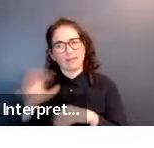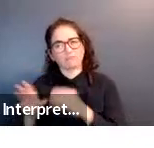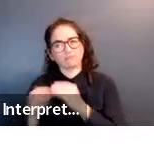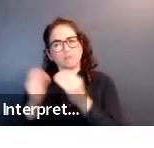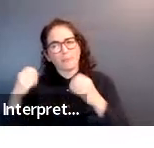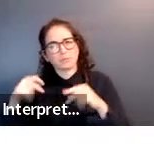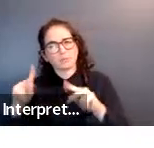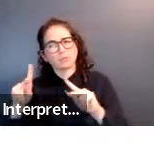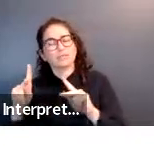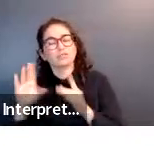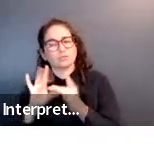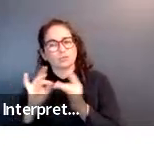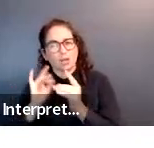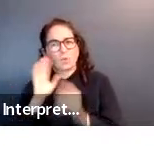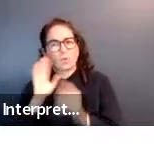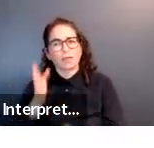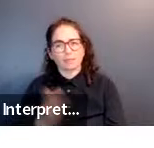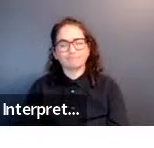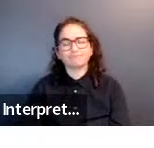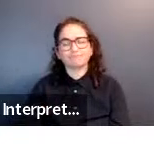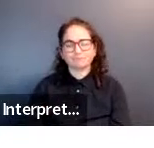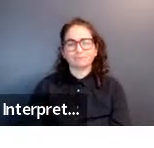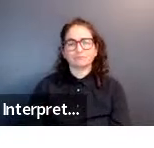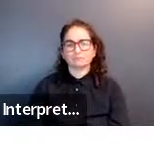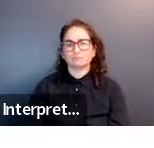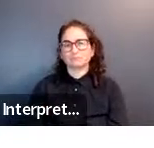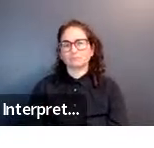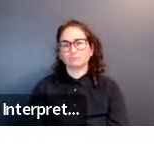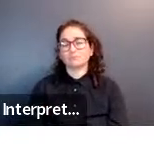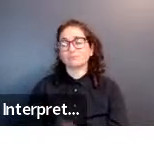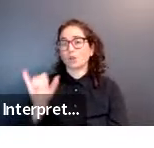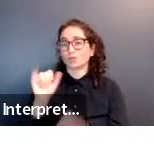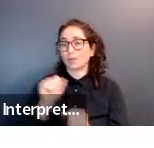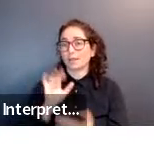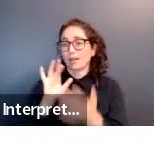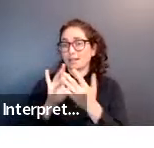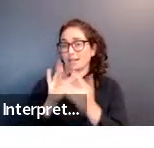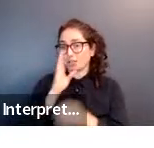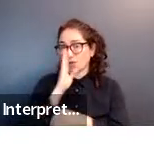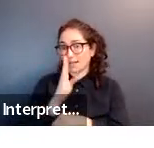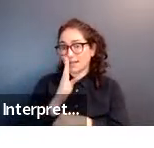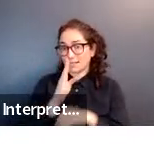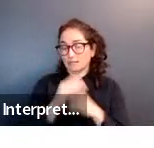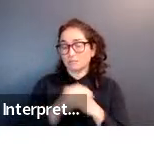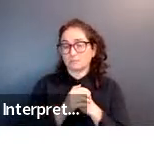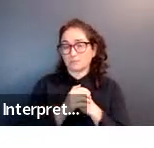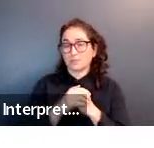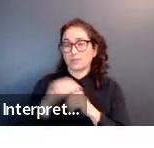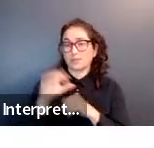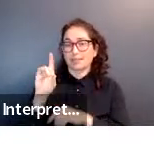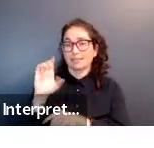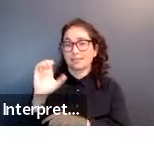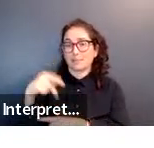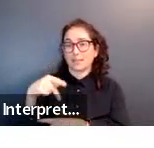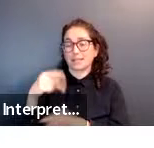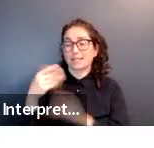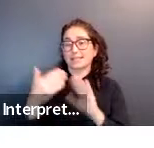to share, as well as you can contact us directly through the DCP